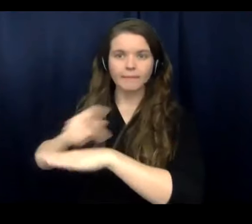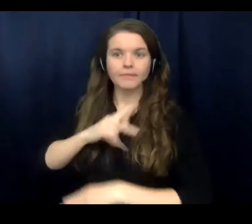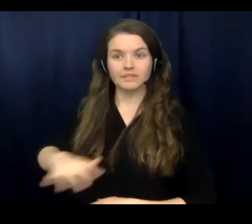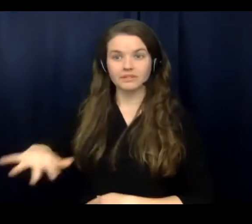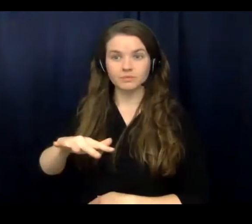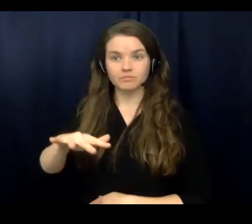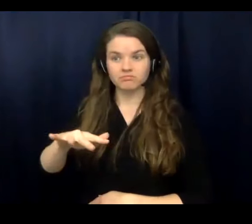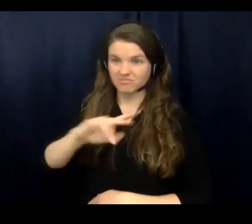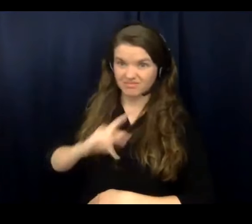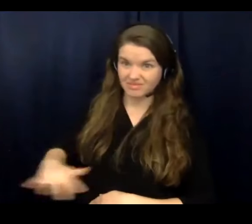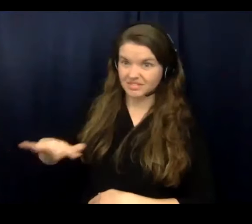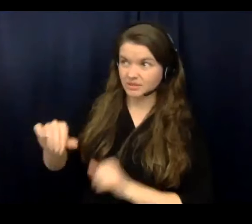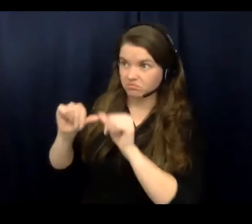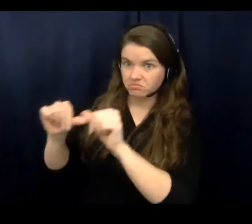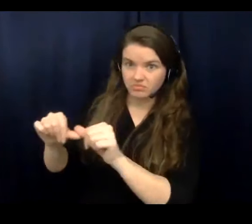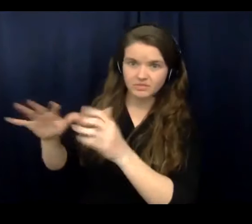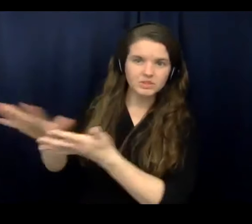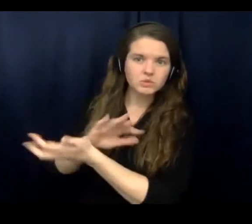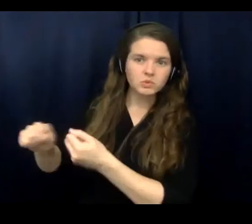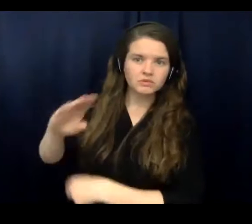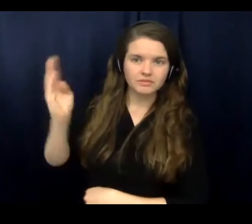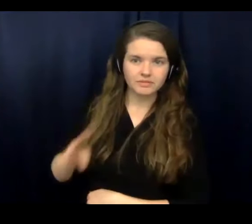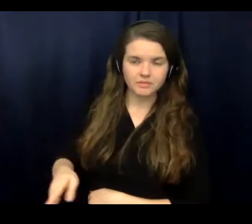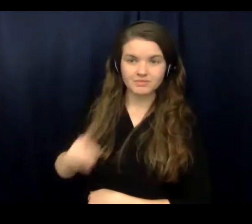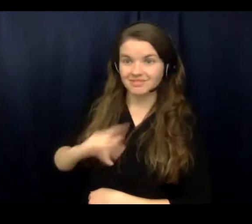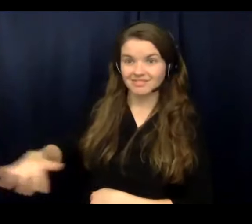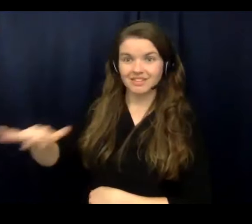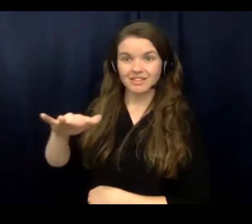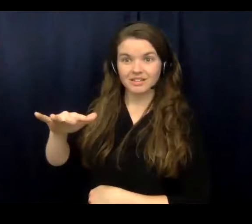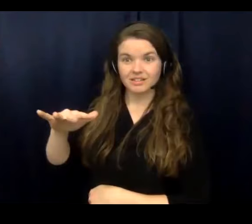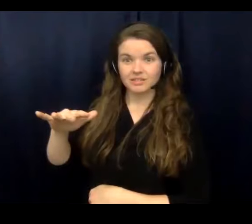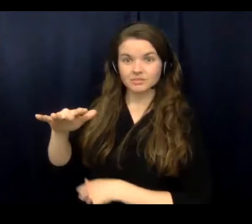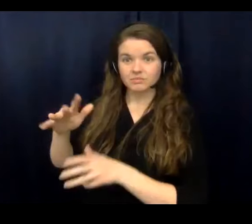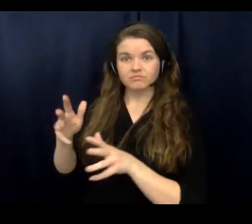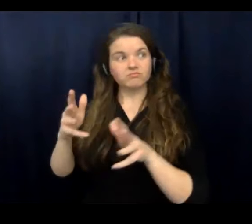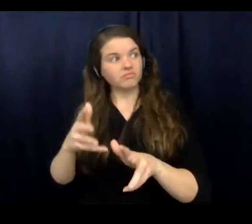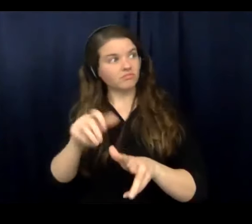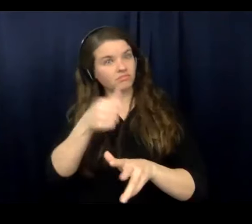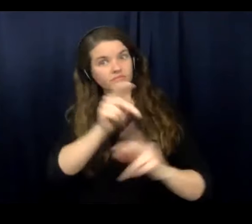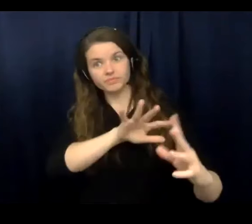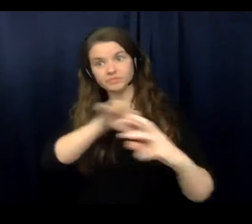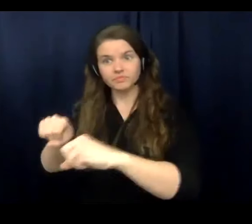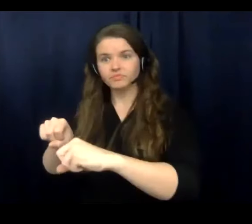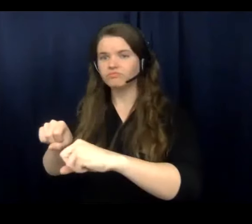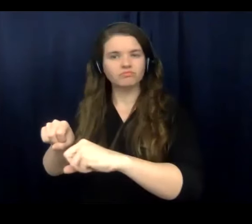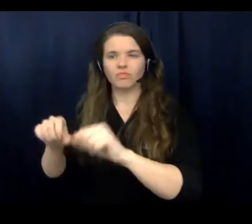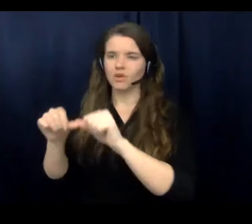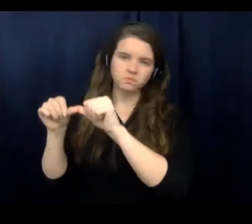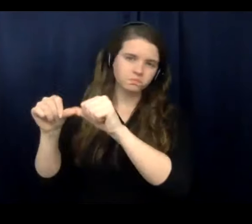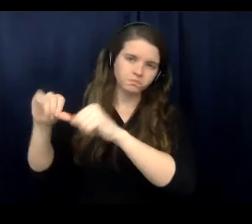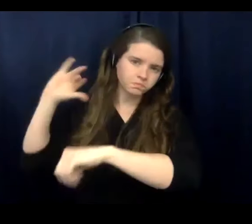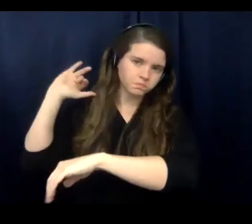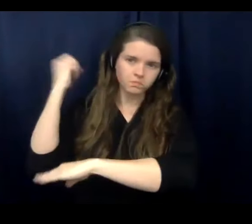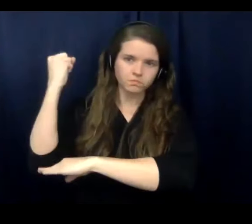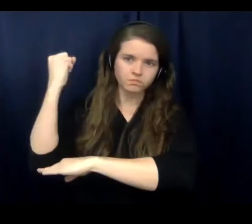destroyed. And the kingdom shall not be left to other people. It shall stand forever." You see, the